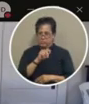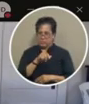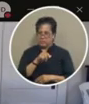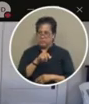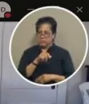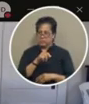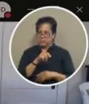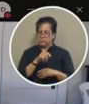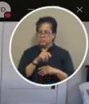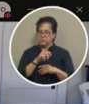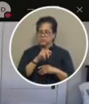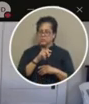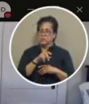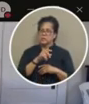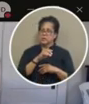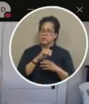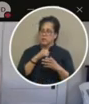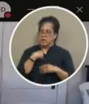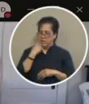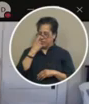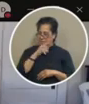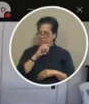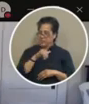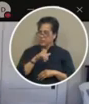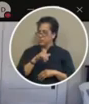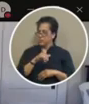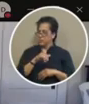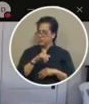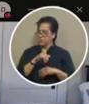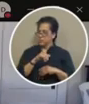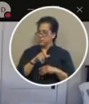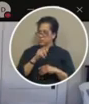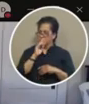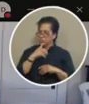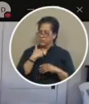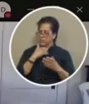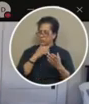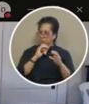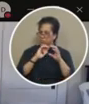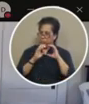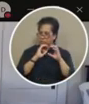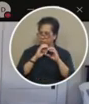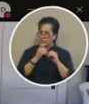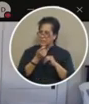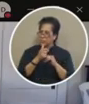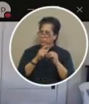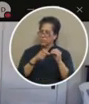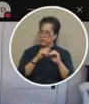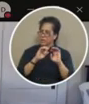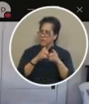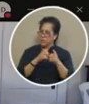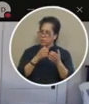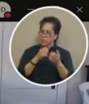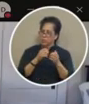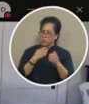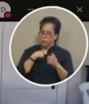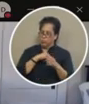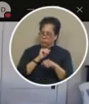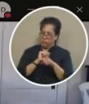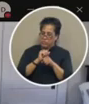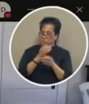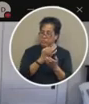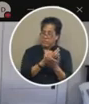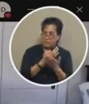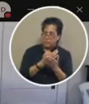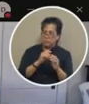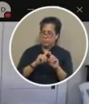redone. I think, right now we're going to have a conversation a little bit about how we're dealing with financials. But in the